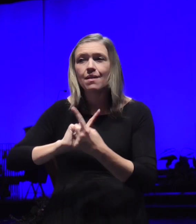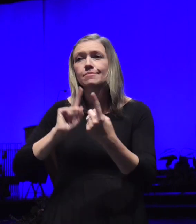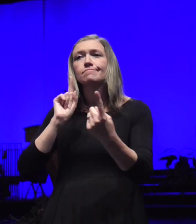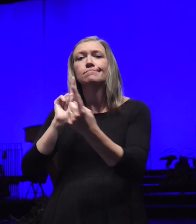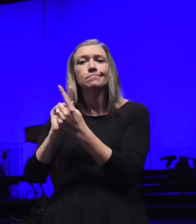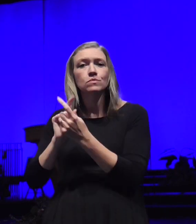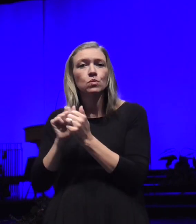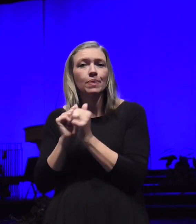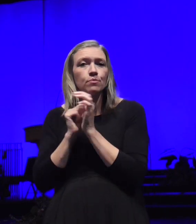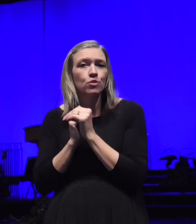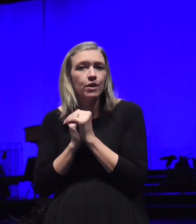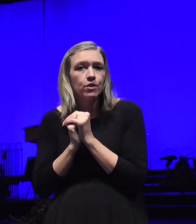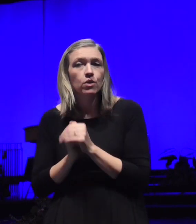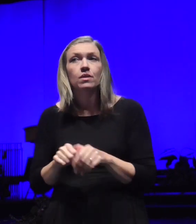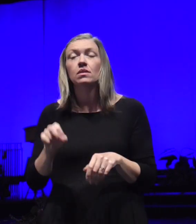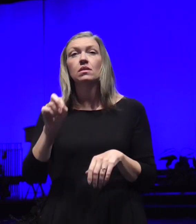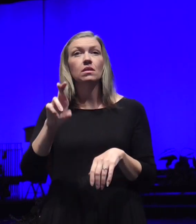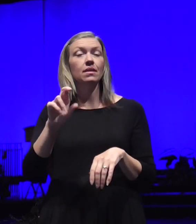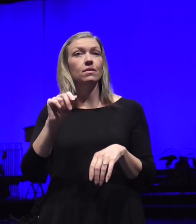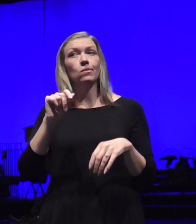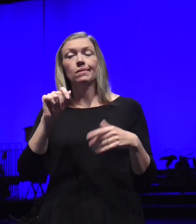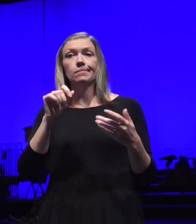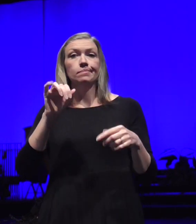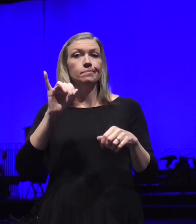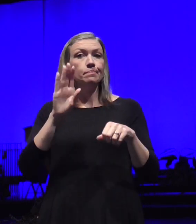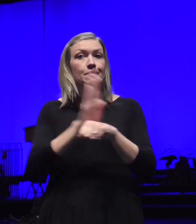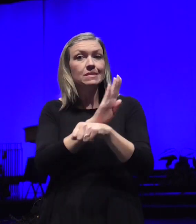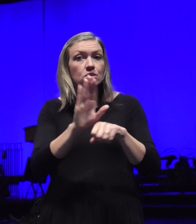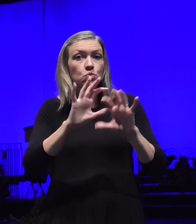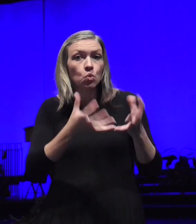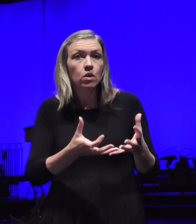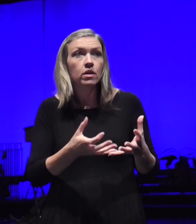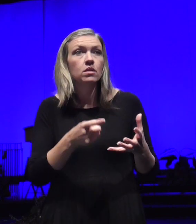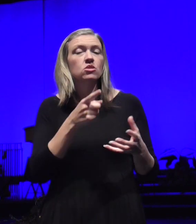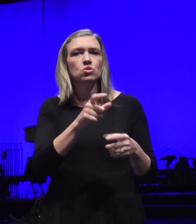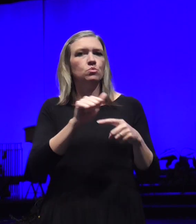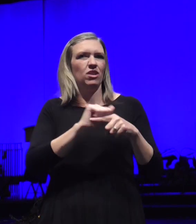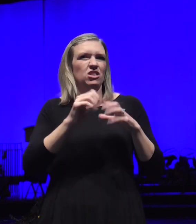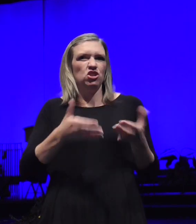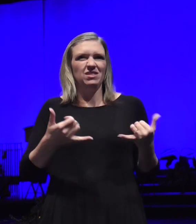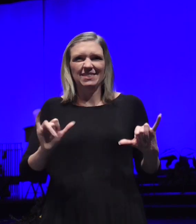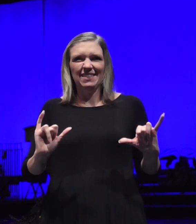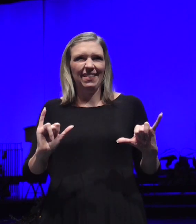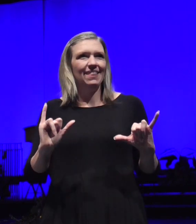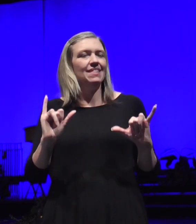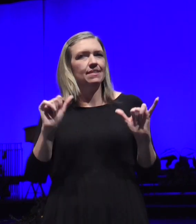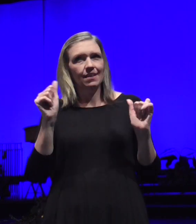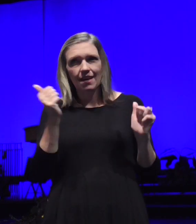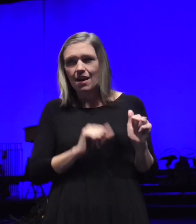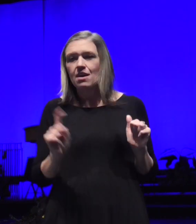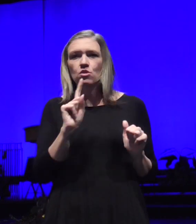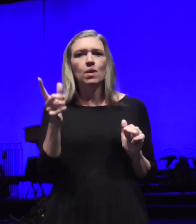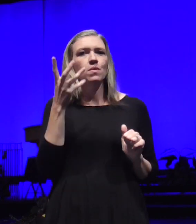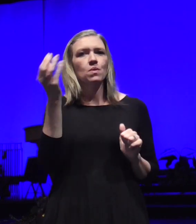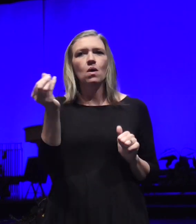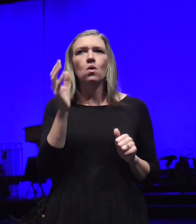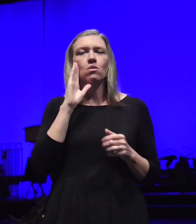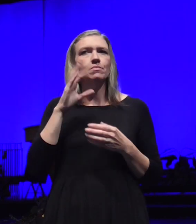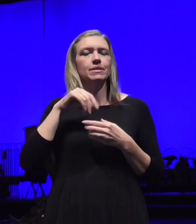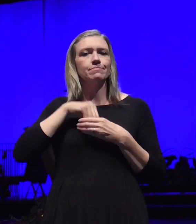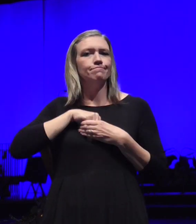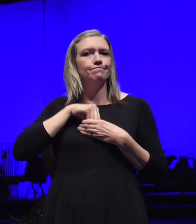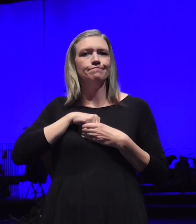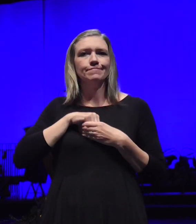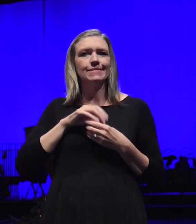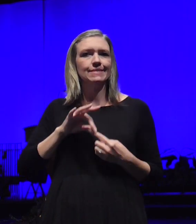prayer, if you're in a corporate world, you're a practitioner. Because everywhere you go, this is a sacred truth. It's the